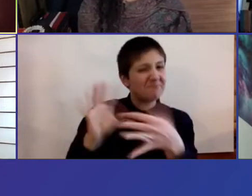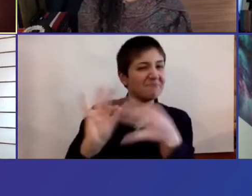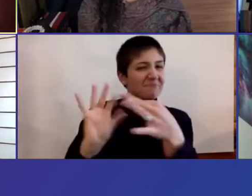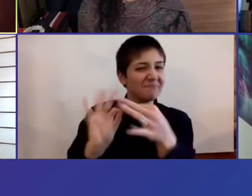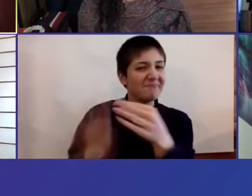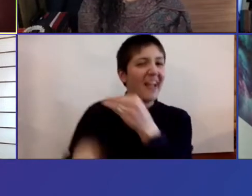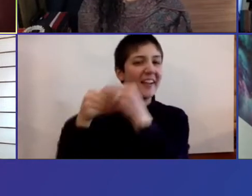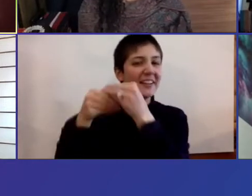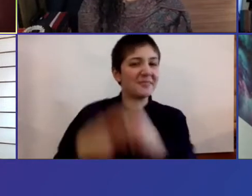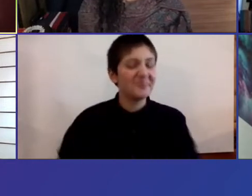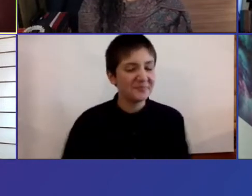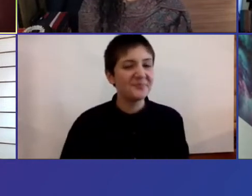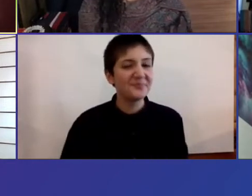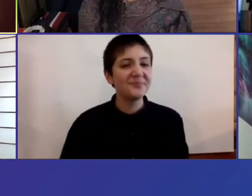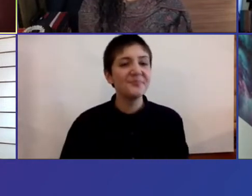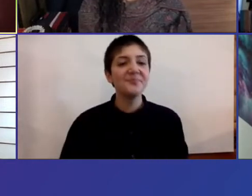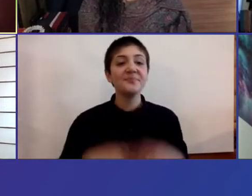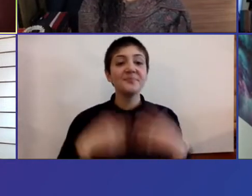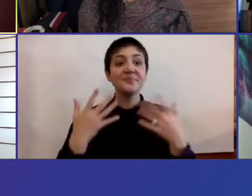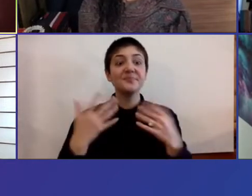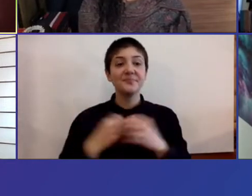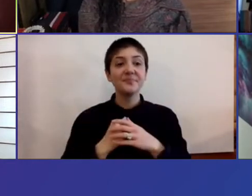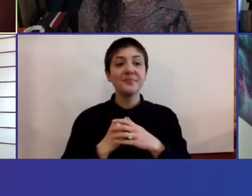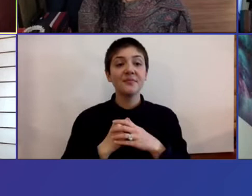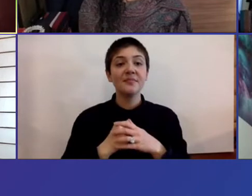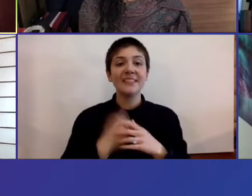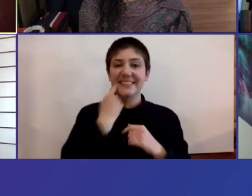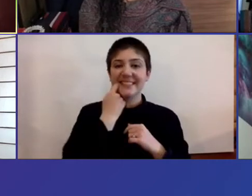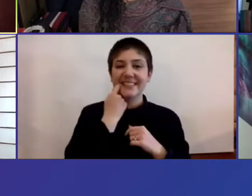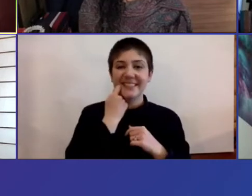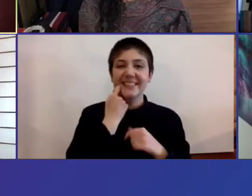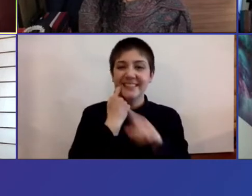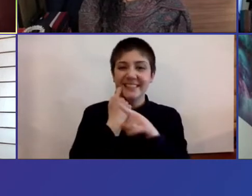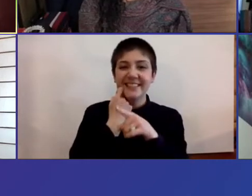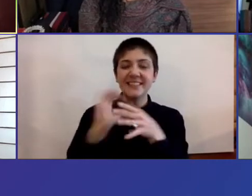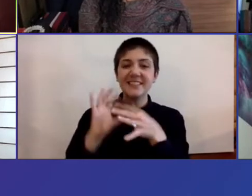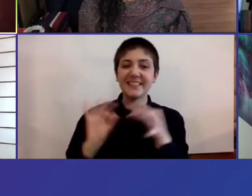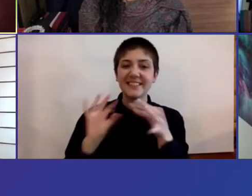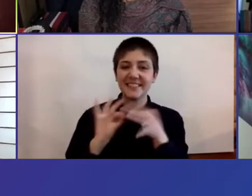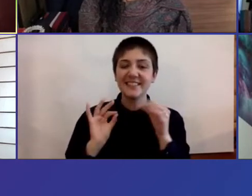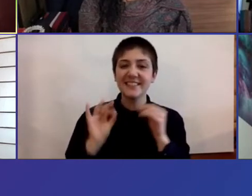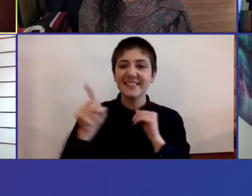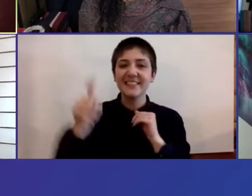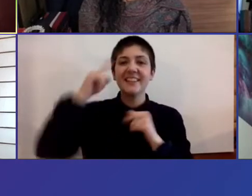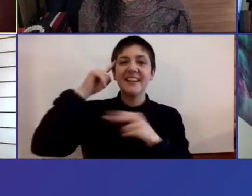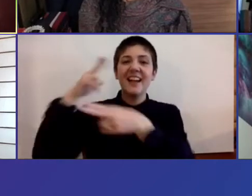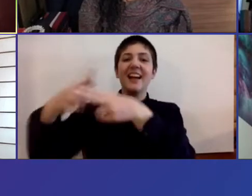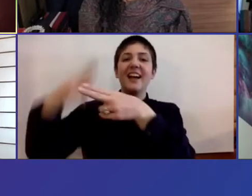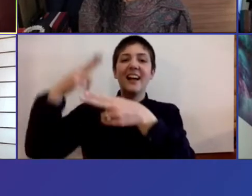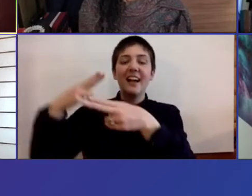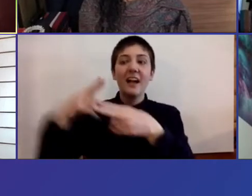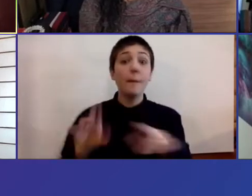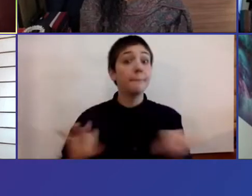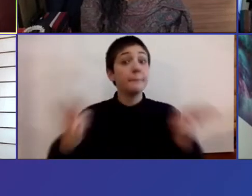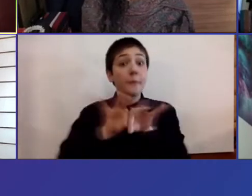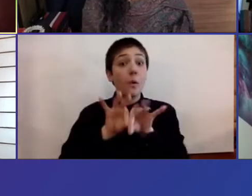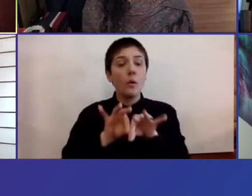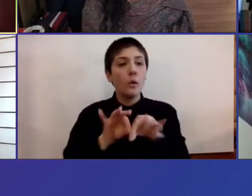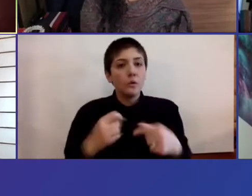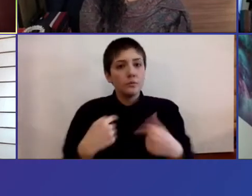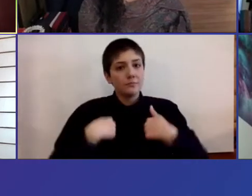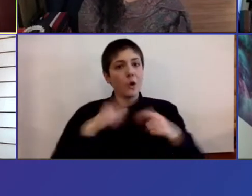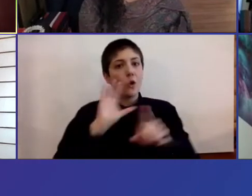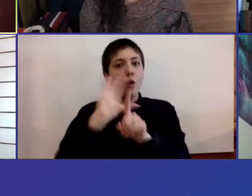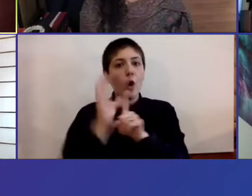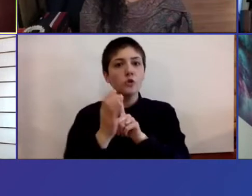And one of the things that was just said was that the importance of appreciating the various cultures around